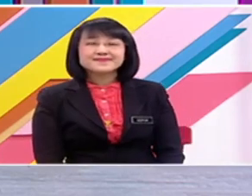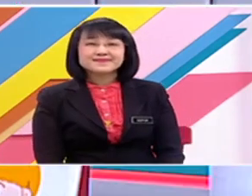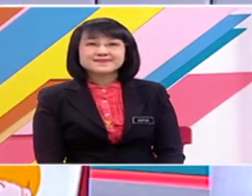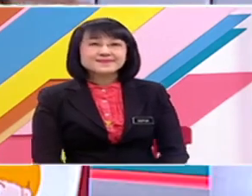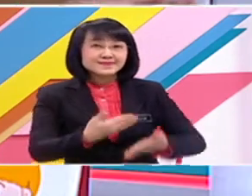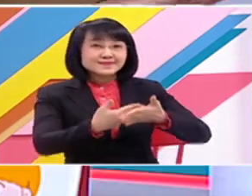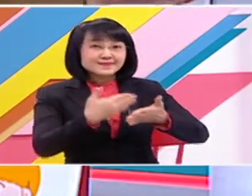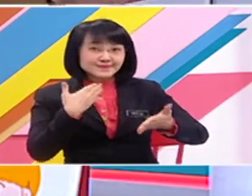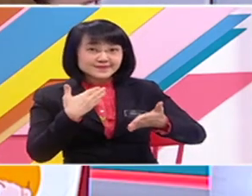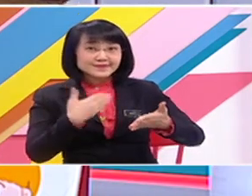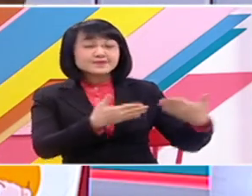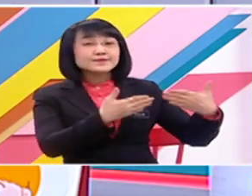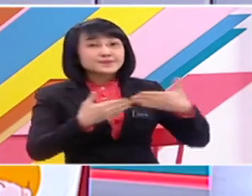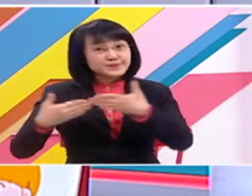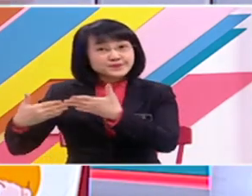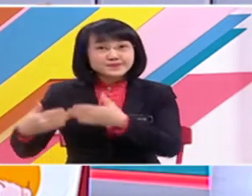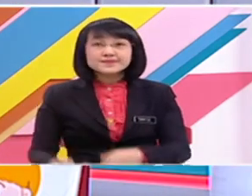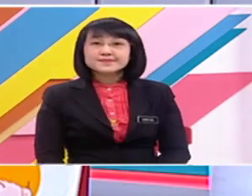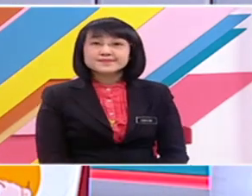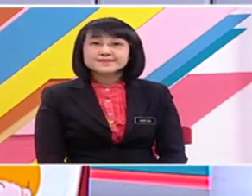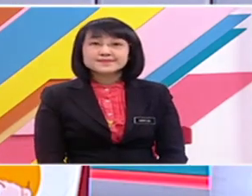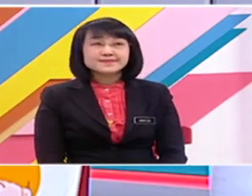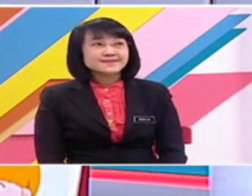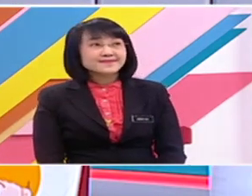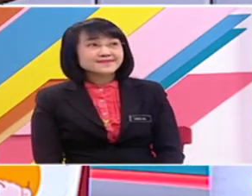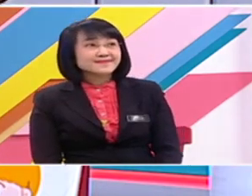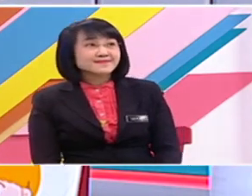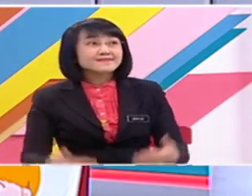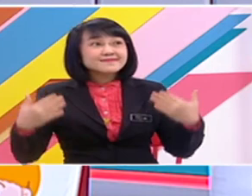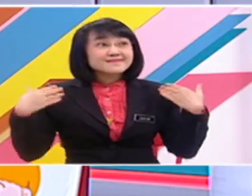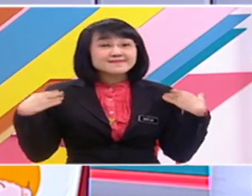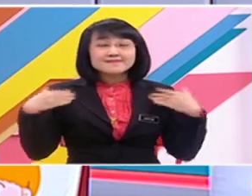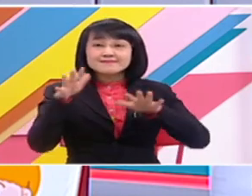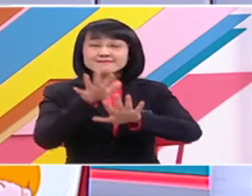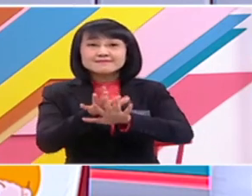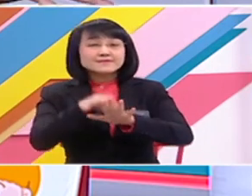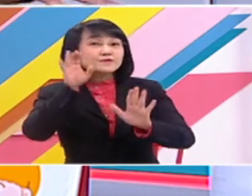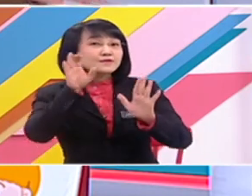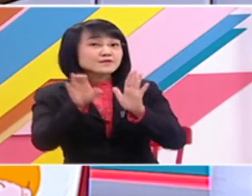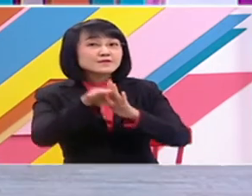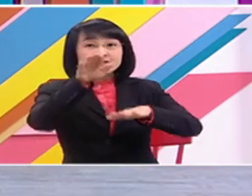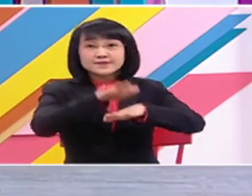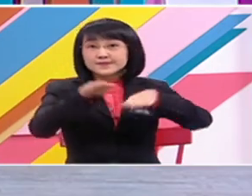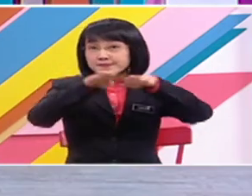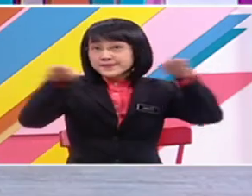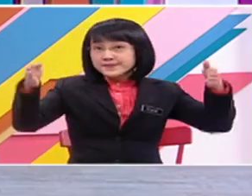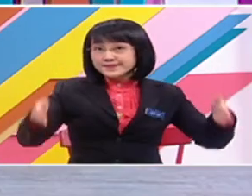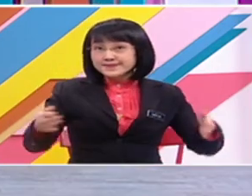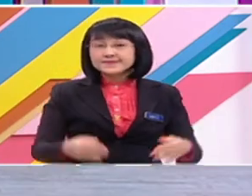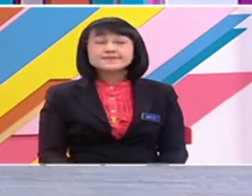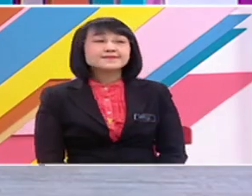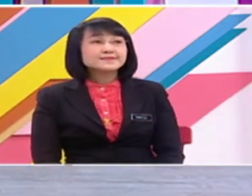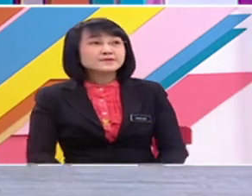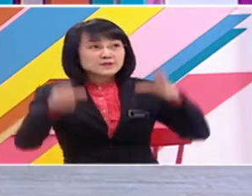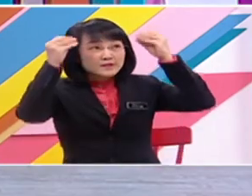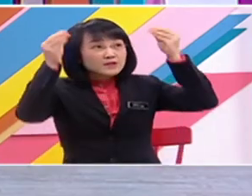Before we go further, as you can see here, there's a lot of mystery going on. We have a lot of pictures on the table. Teacher, maybe you can tell us a bit about